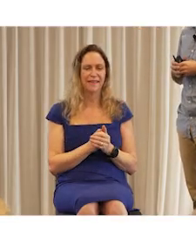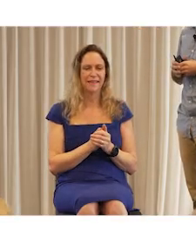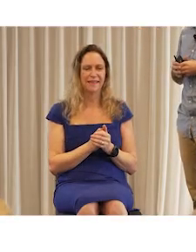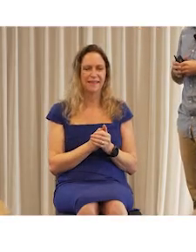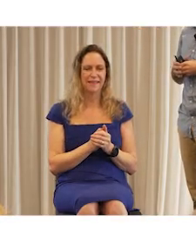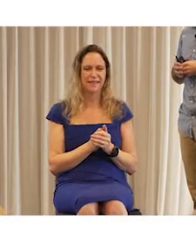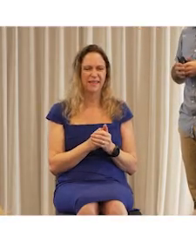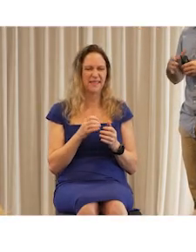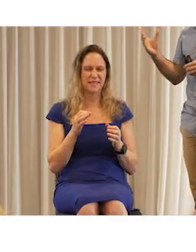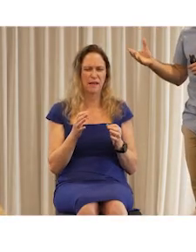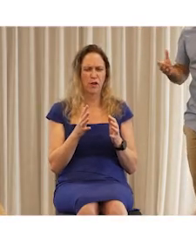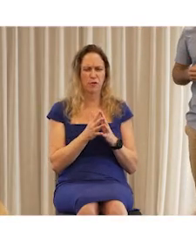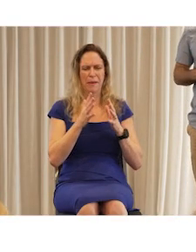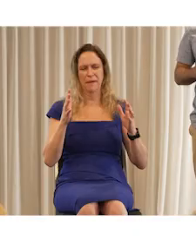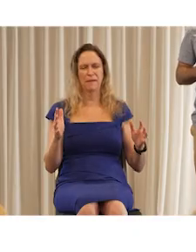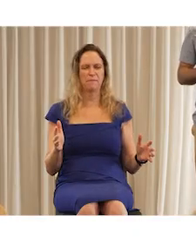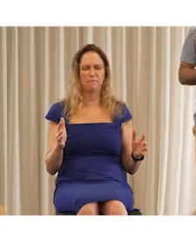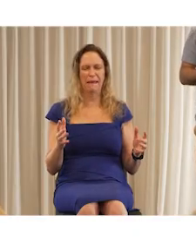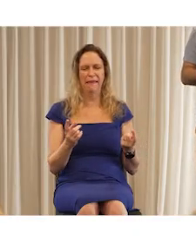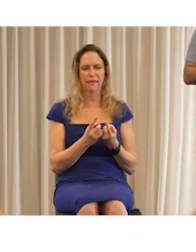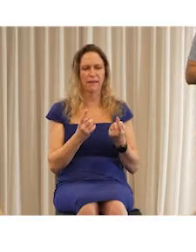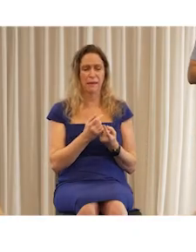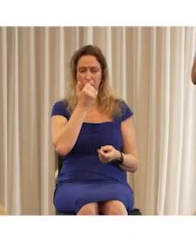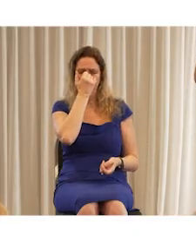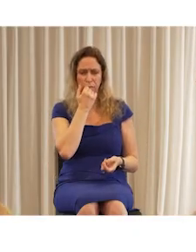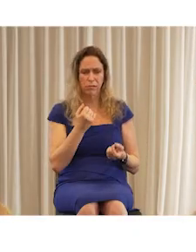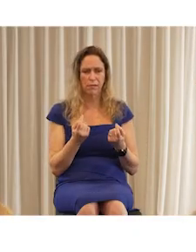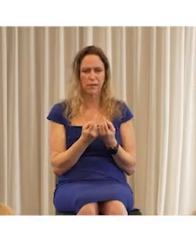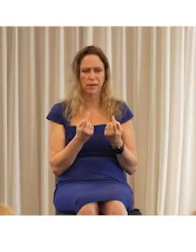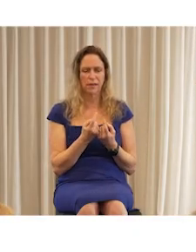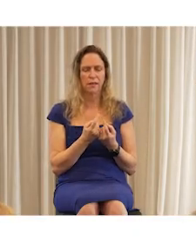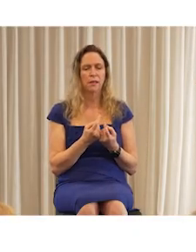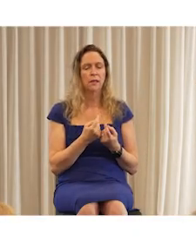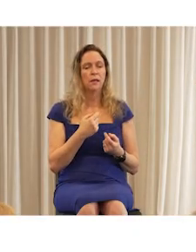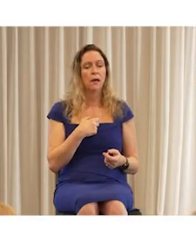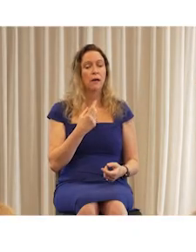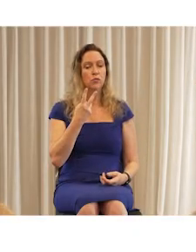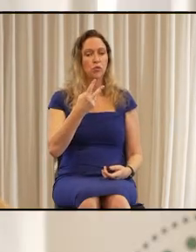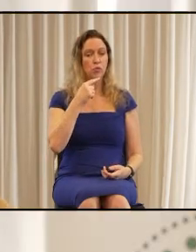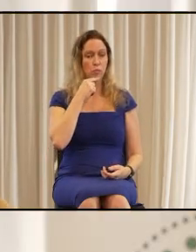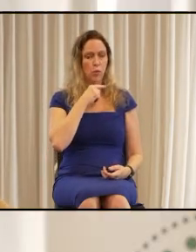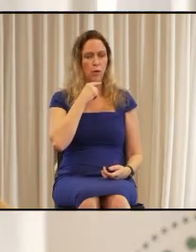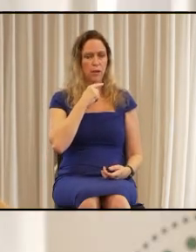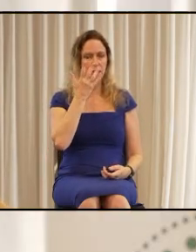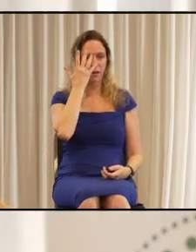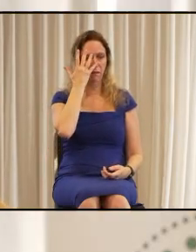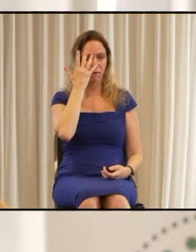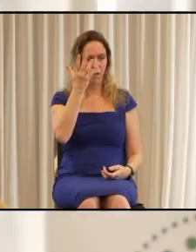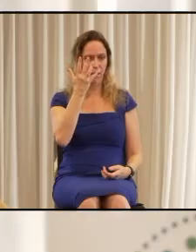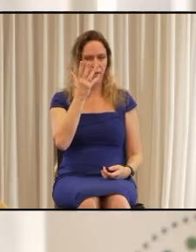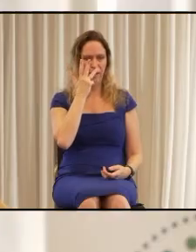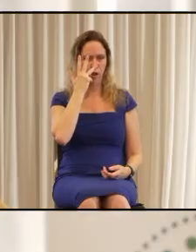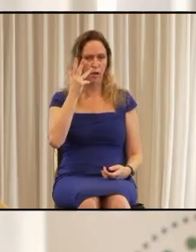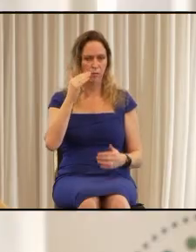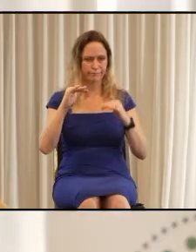lavish. I think about my local community, and I have two sons, a 5-year-old and a 9-year-old,